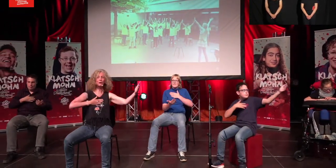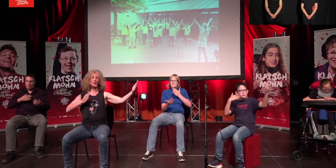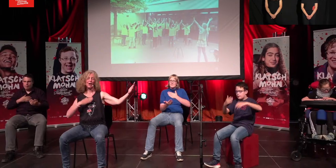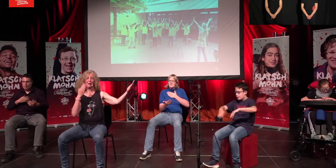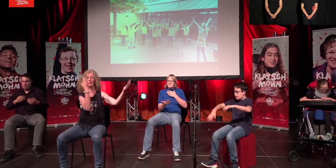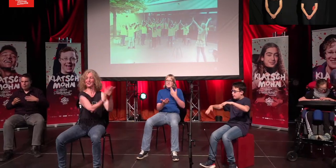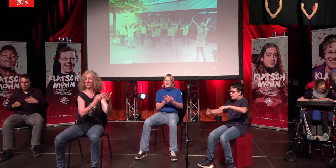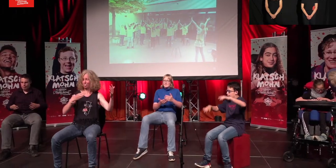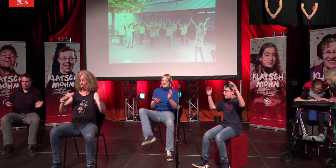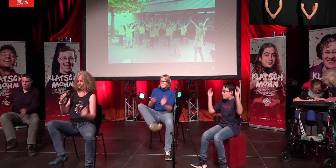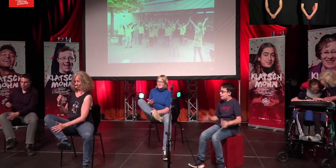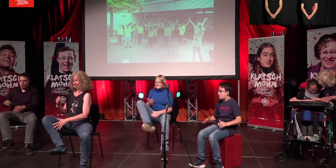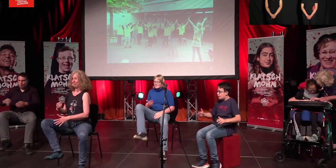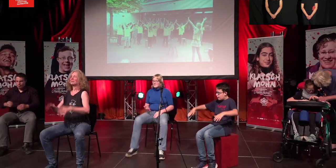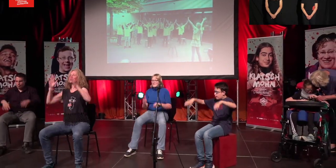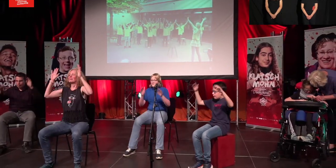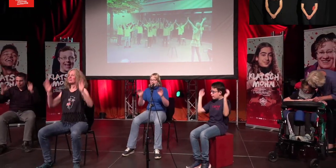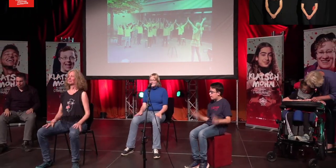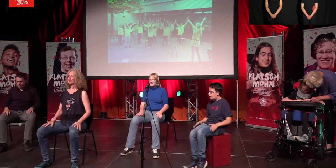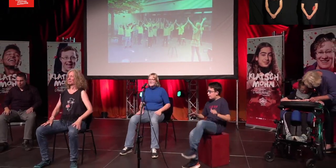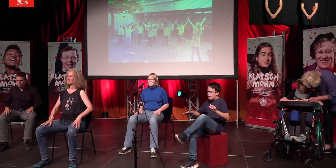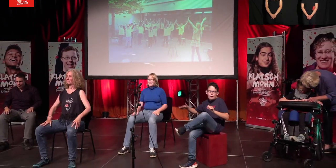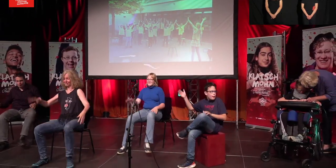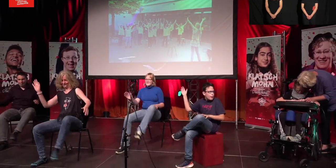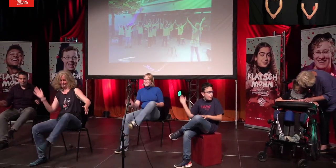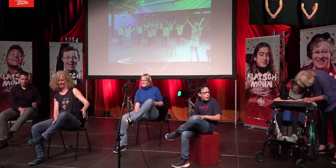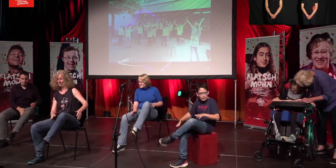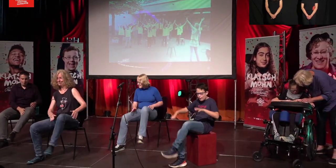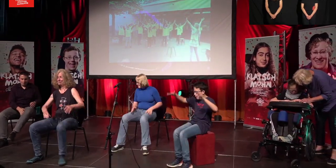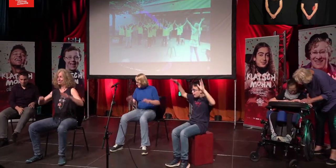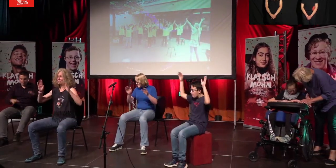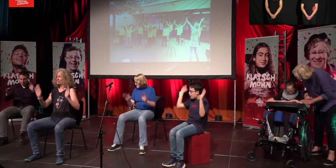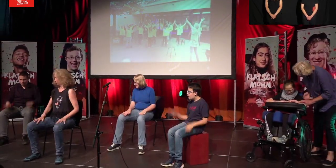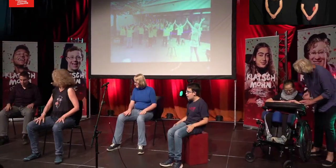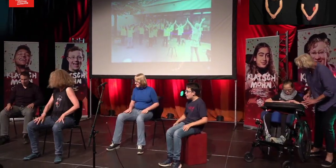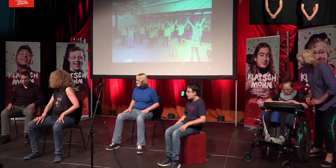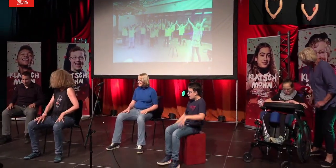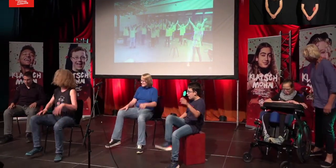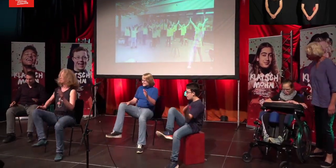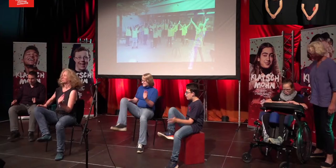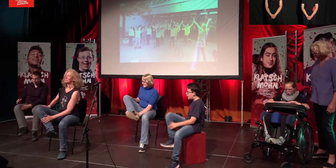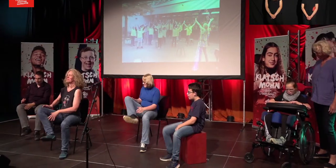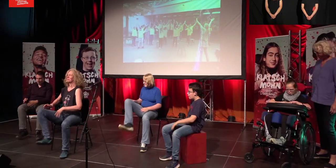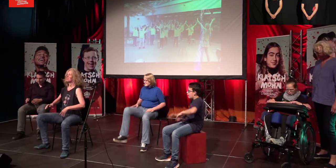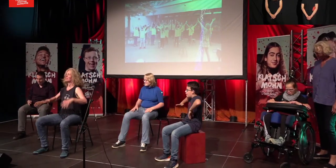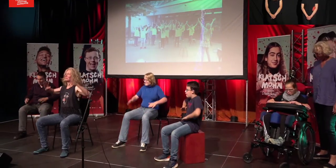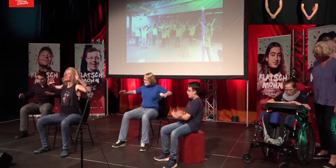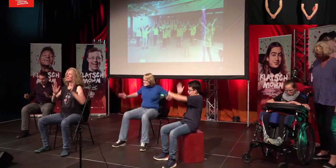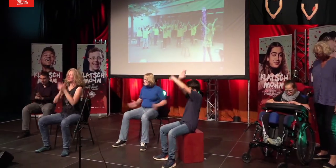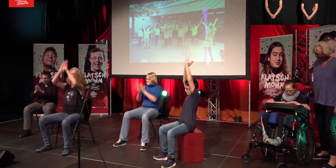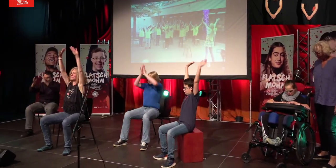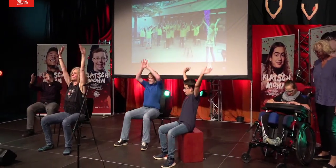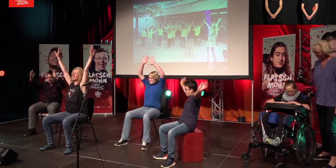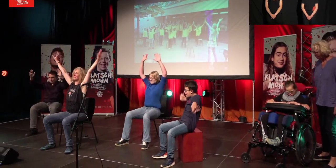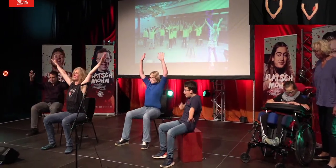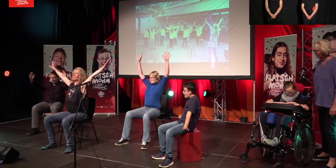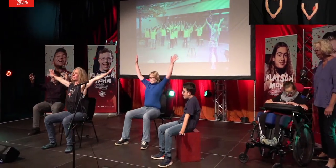Bein Fußkopf. And a thousand times I've seen this road, a thousand